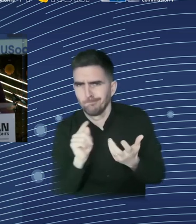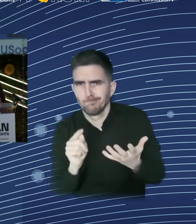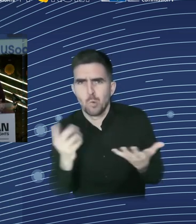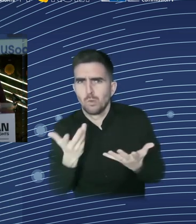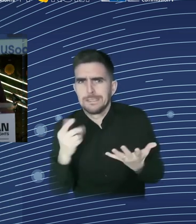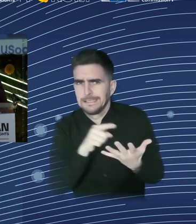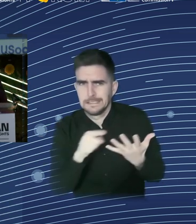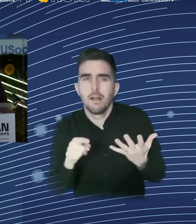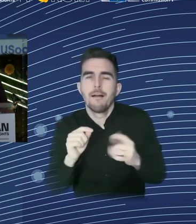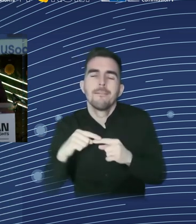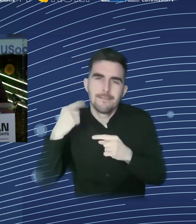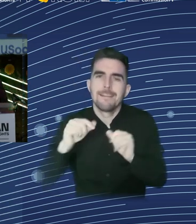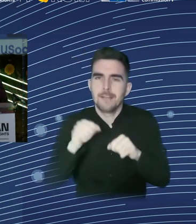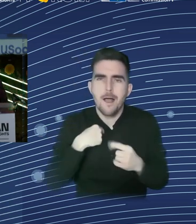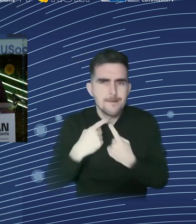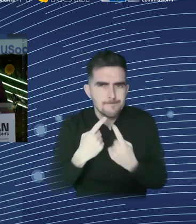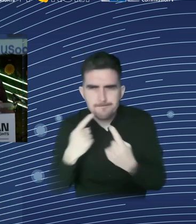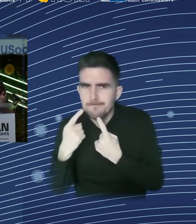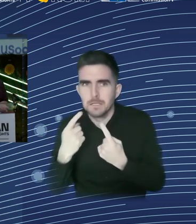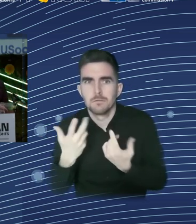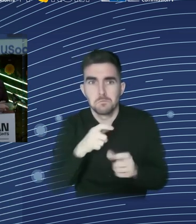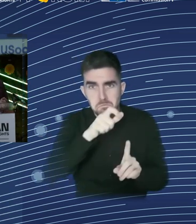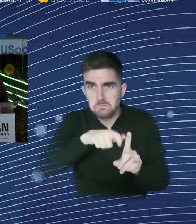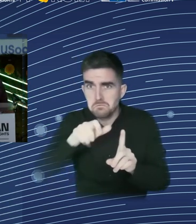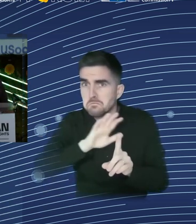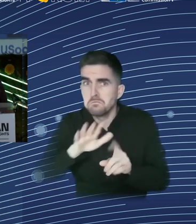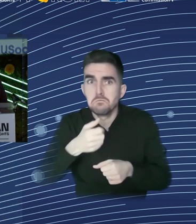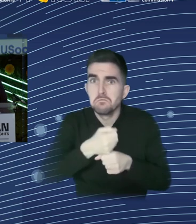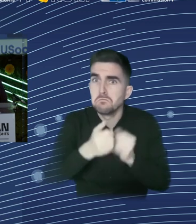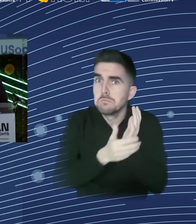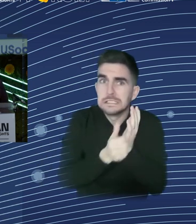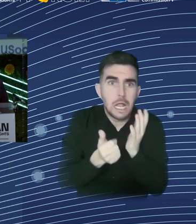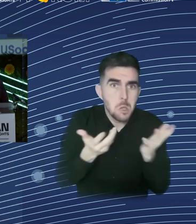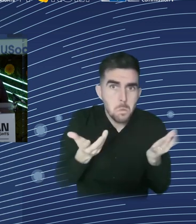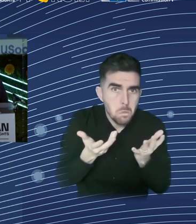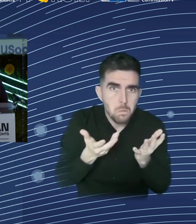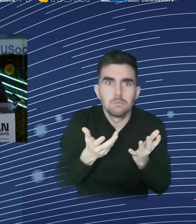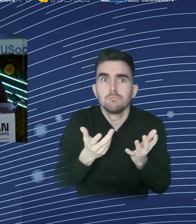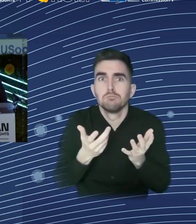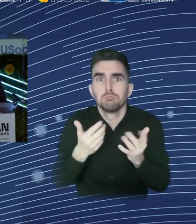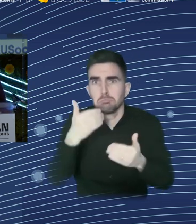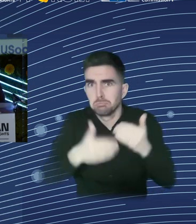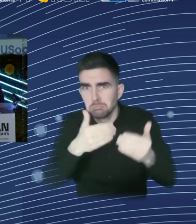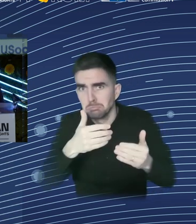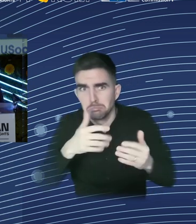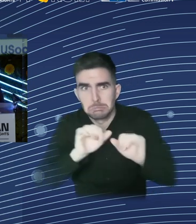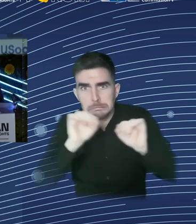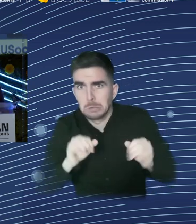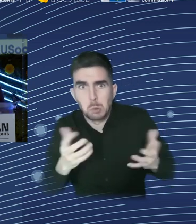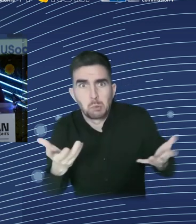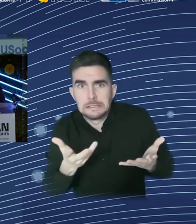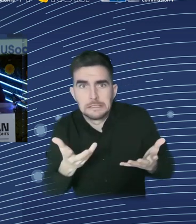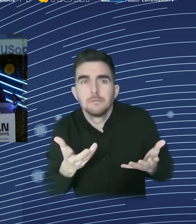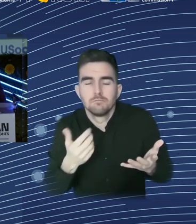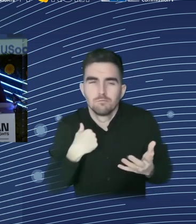these were highlighted by the audience as well. Thirdly, we will then look at the extent to which insufficient labor supply across